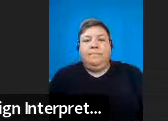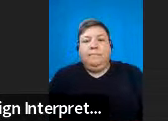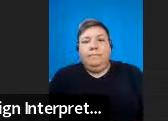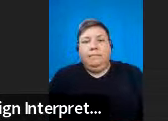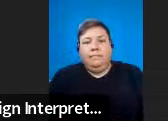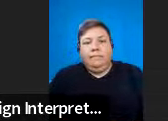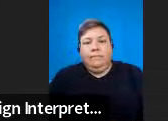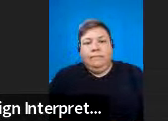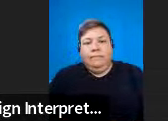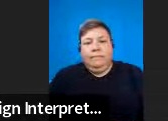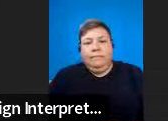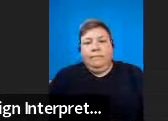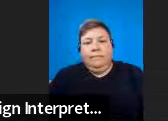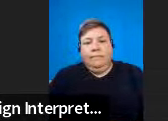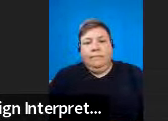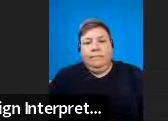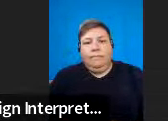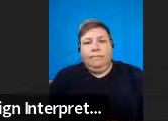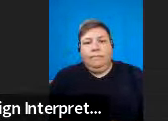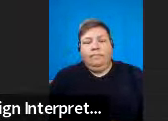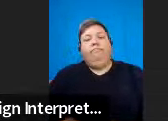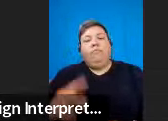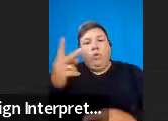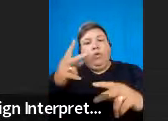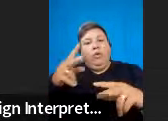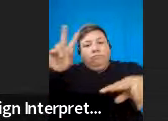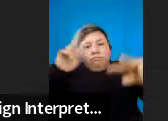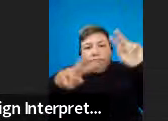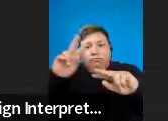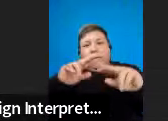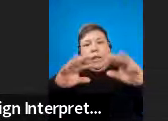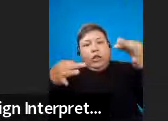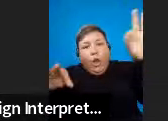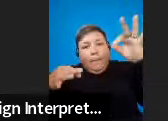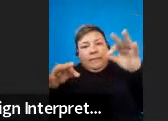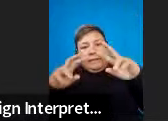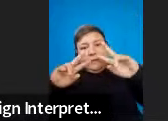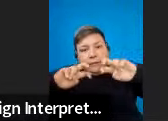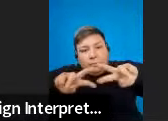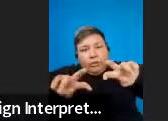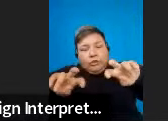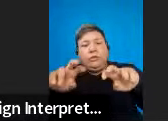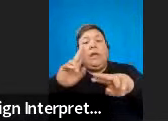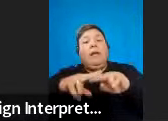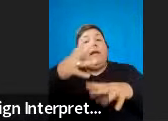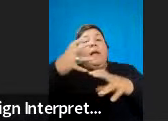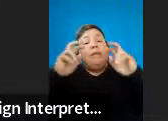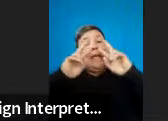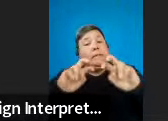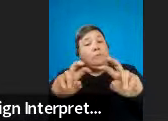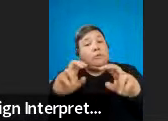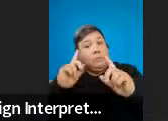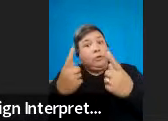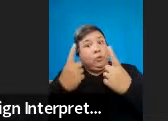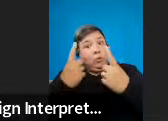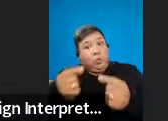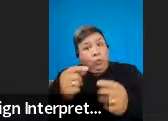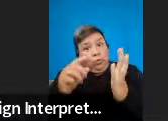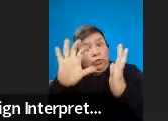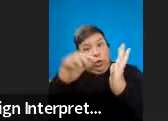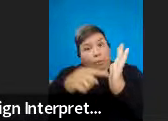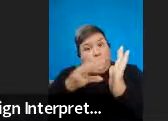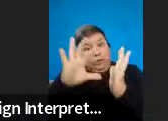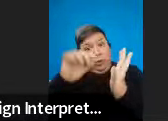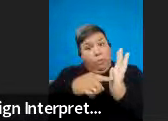prioritize the documentary and physical inspections, meaning that if you have an inspection that has to be done on that